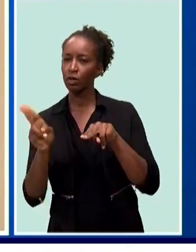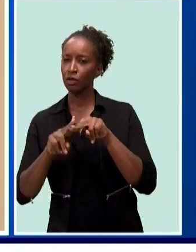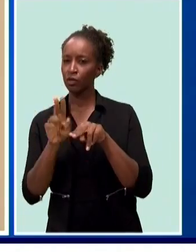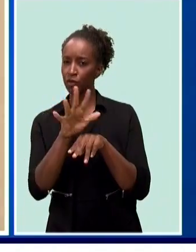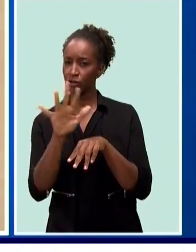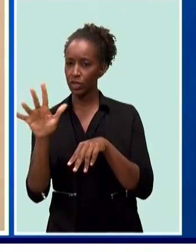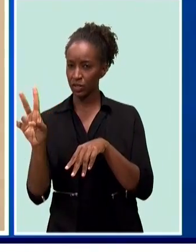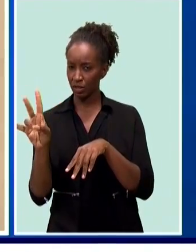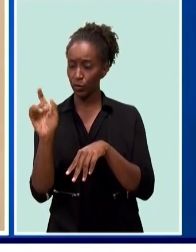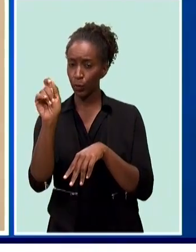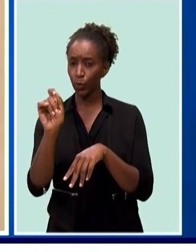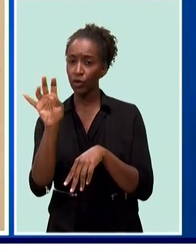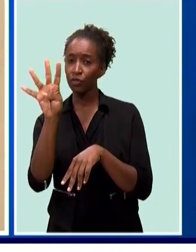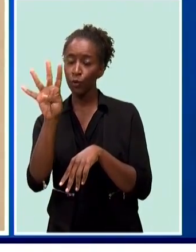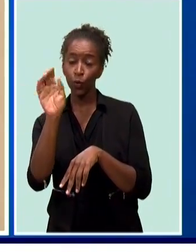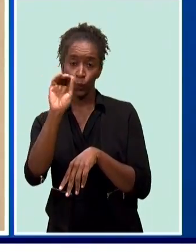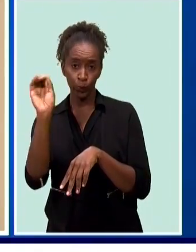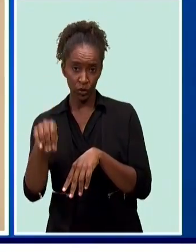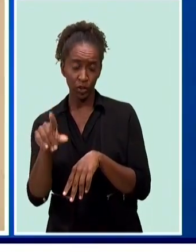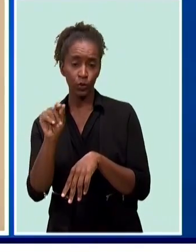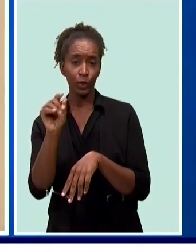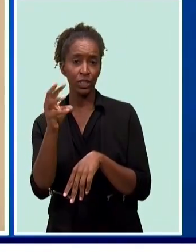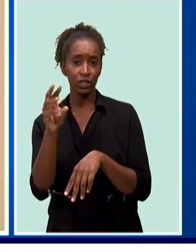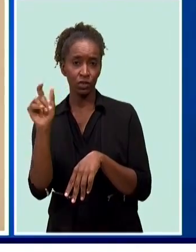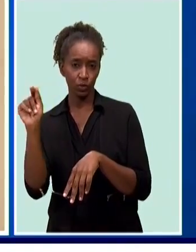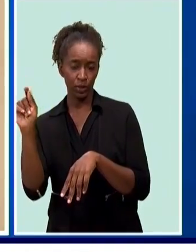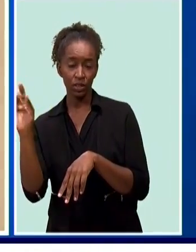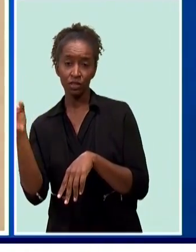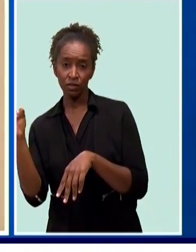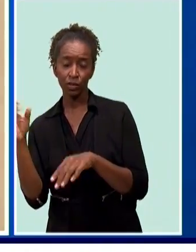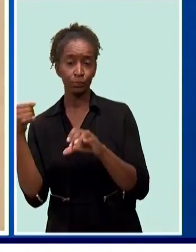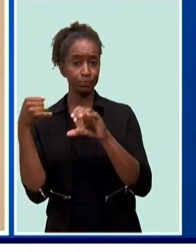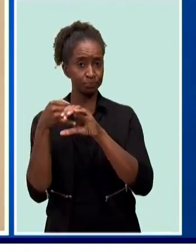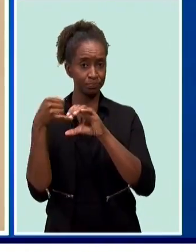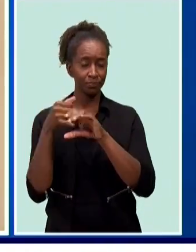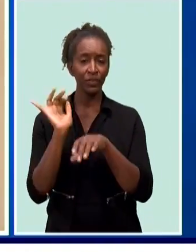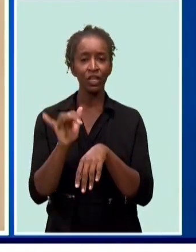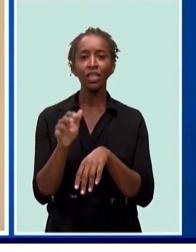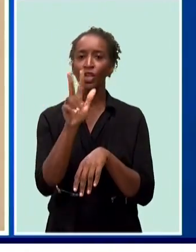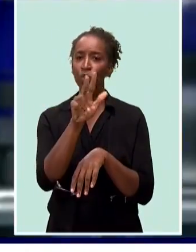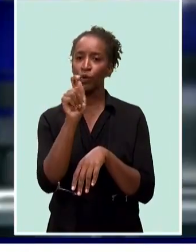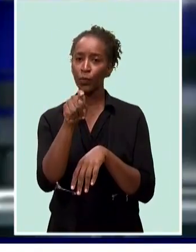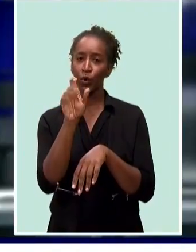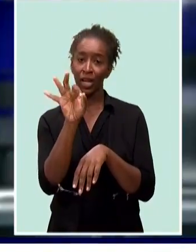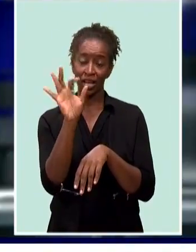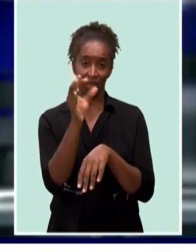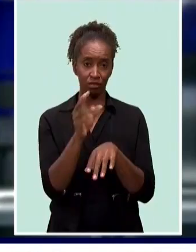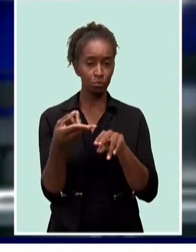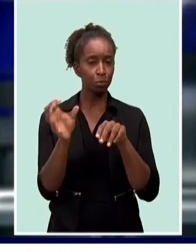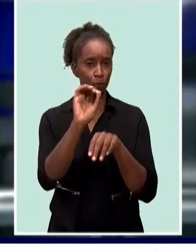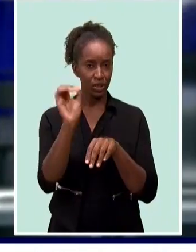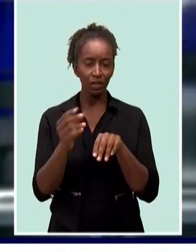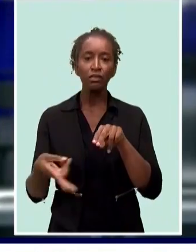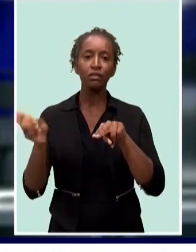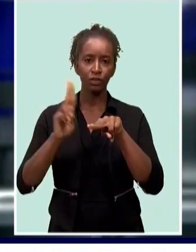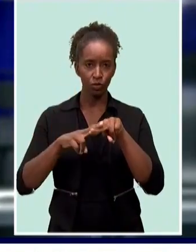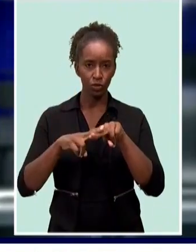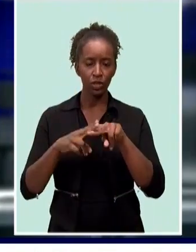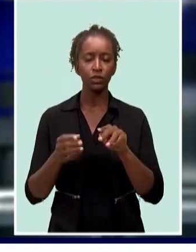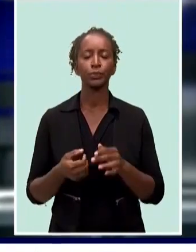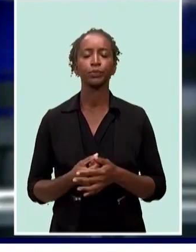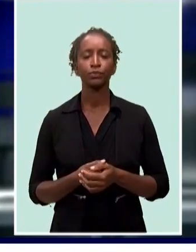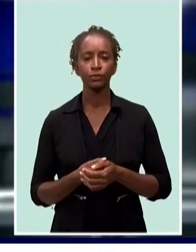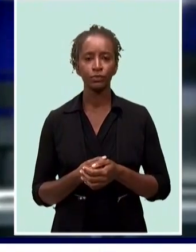67.4% in 2016-2017. And in terms of anal sex, it was a 3.9% increase. Now, what's interesting is